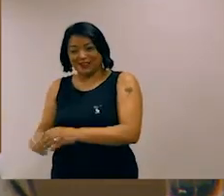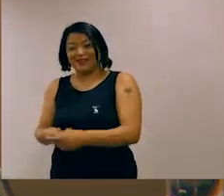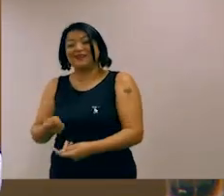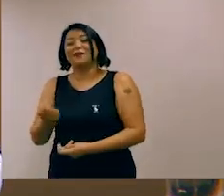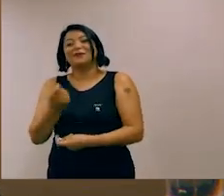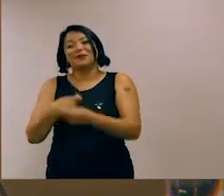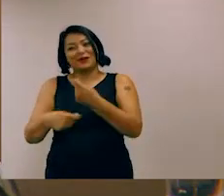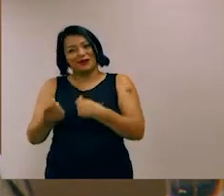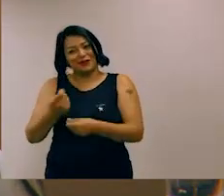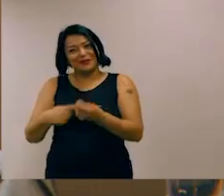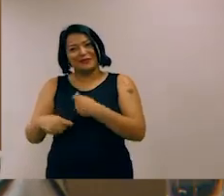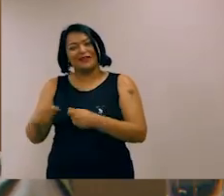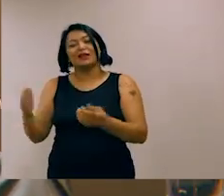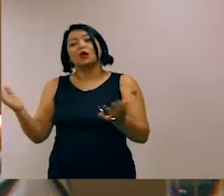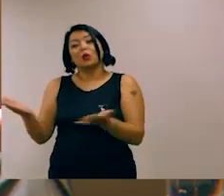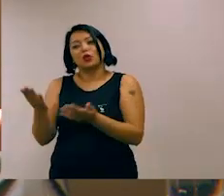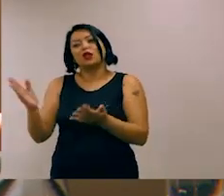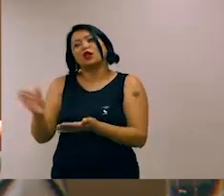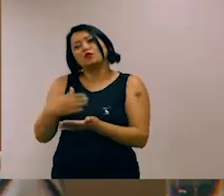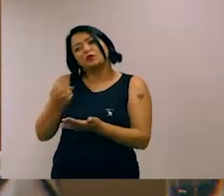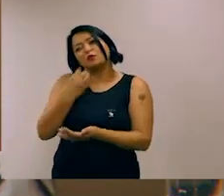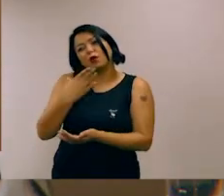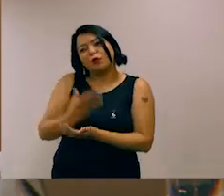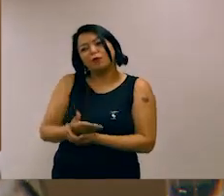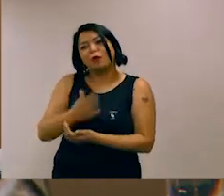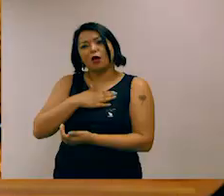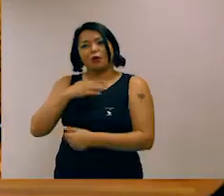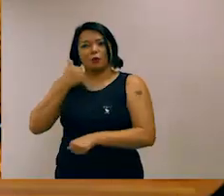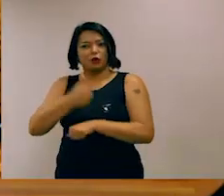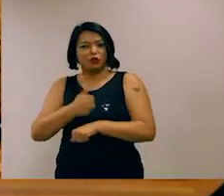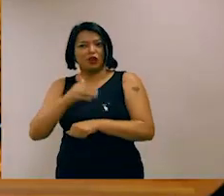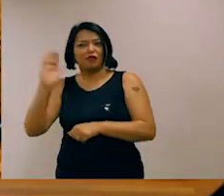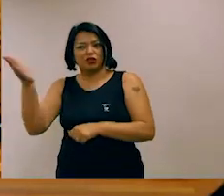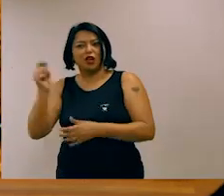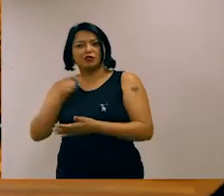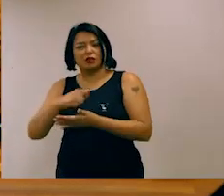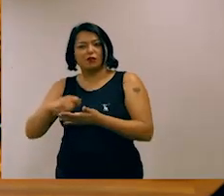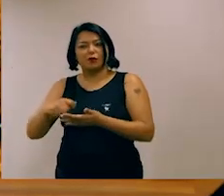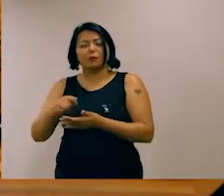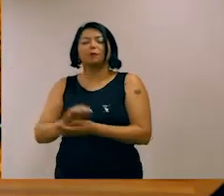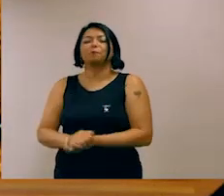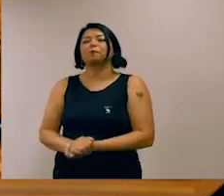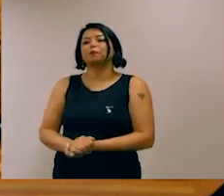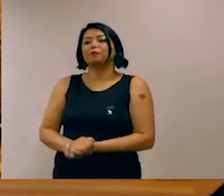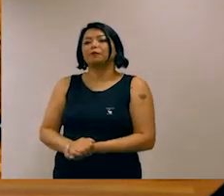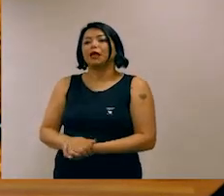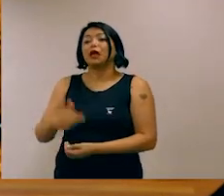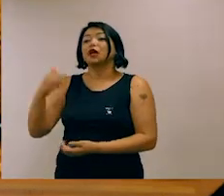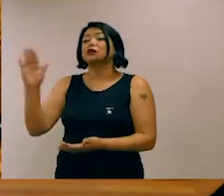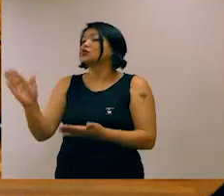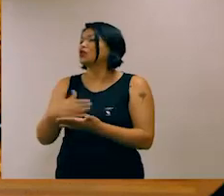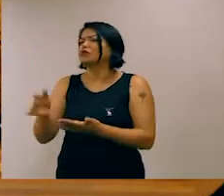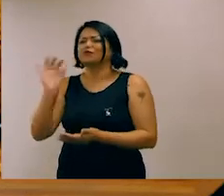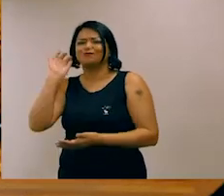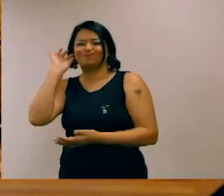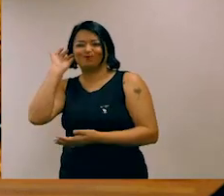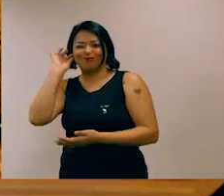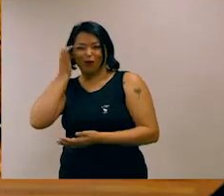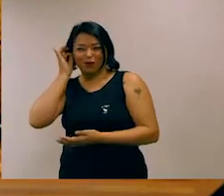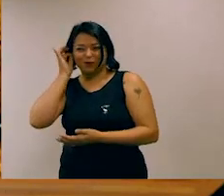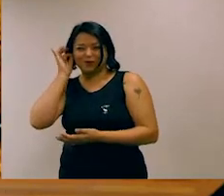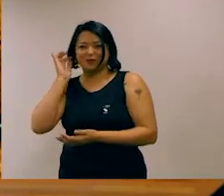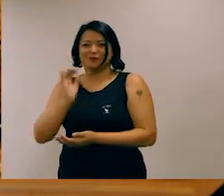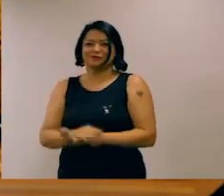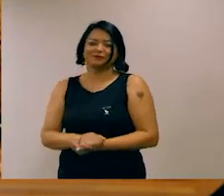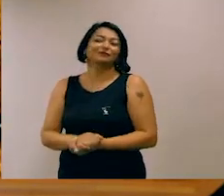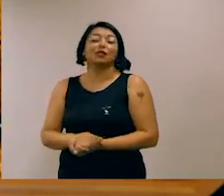say, he's our boss. But, no, but there are very, very good other books. So for example, I would say Kahneman's book, Thinking